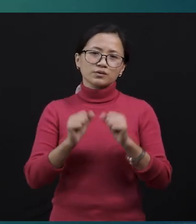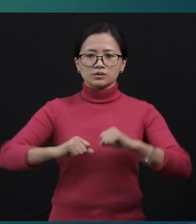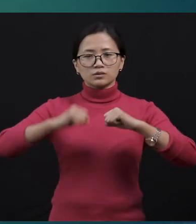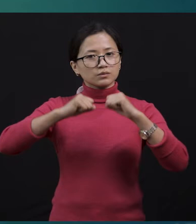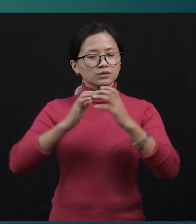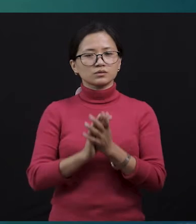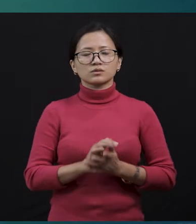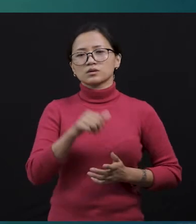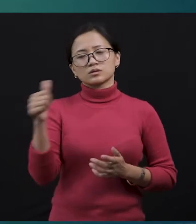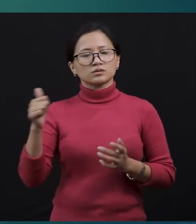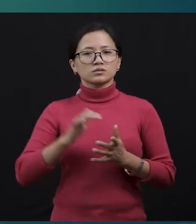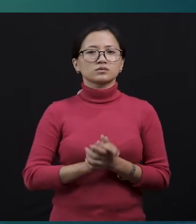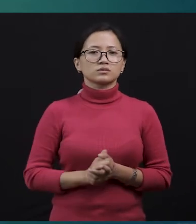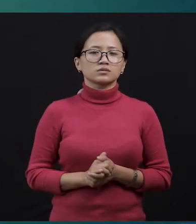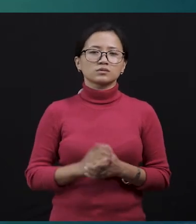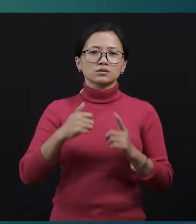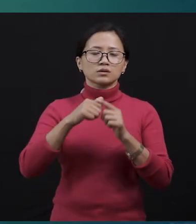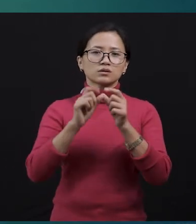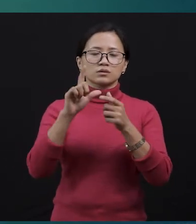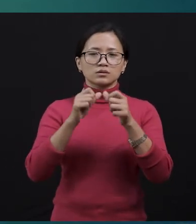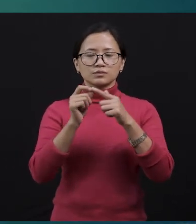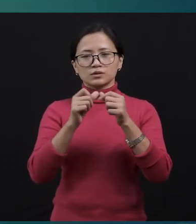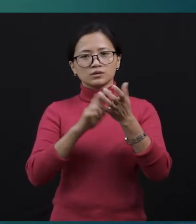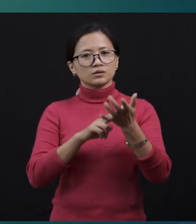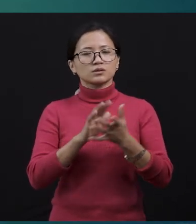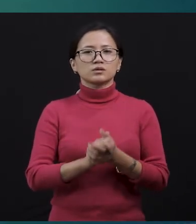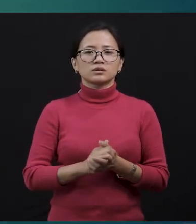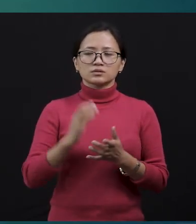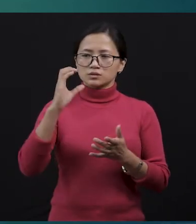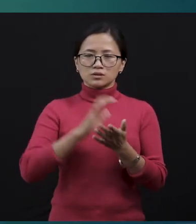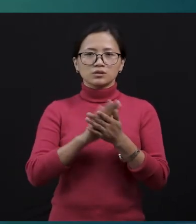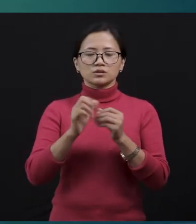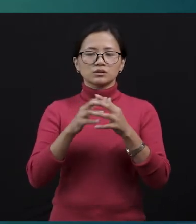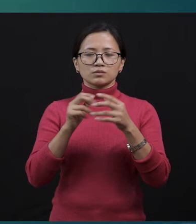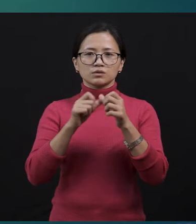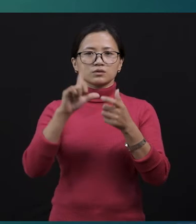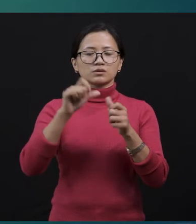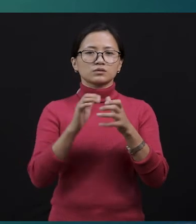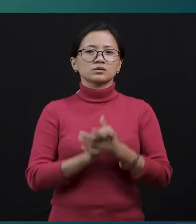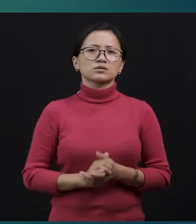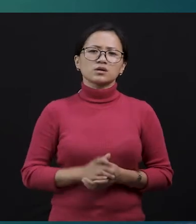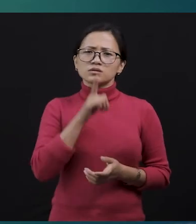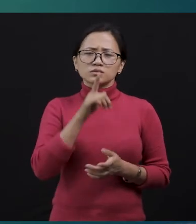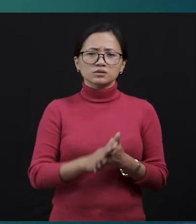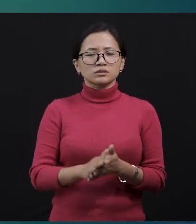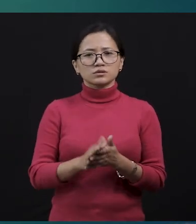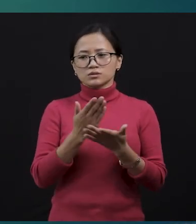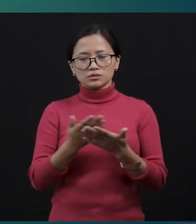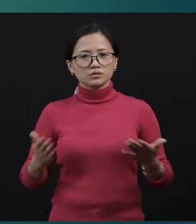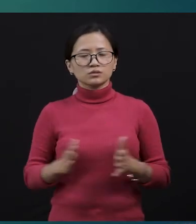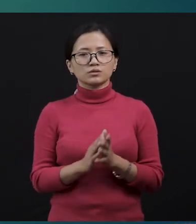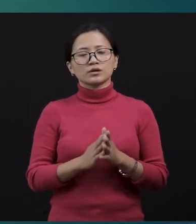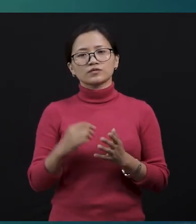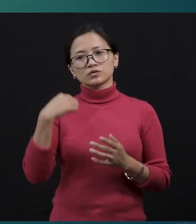be inferiority complex, but for Kalpana Chawla, she had overcome all these things. There is no such thing that she had to face,